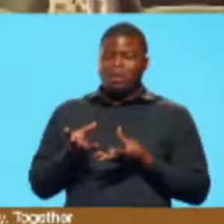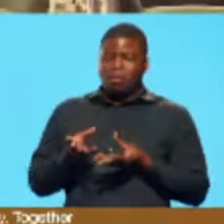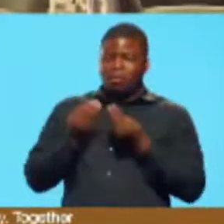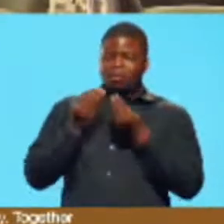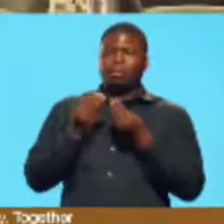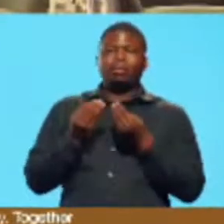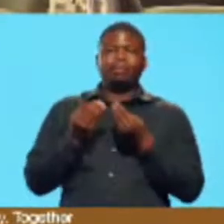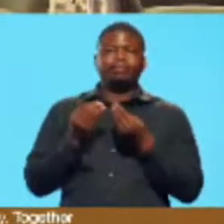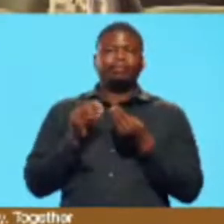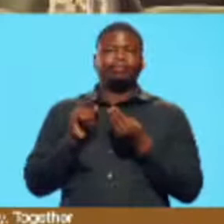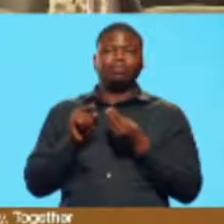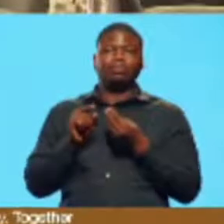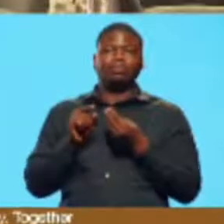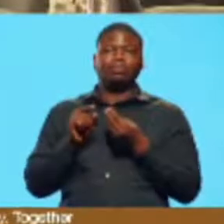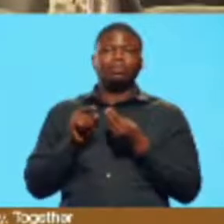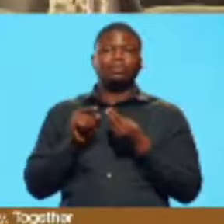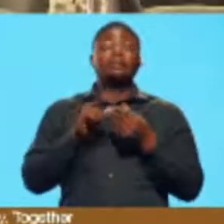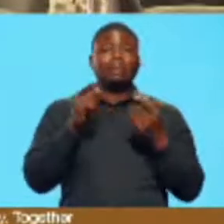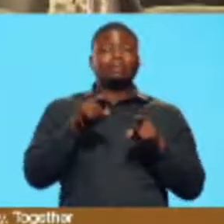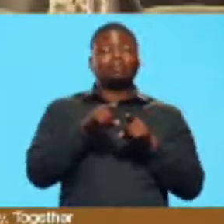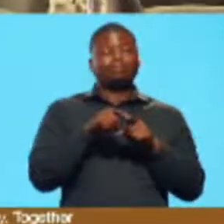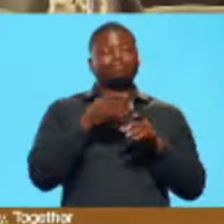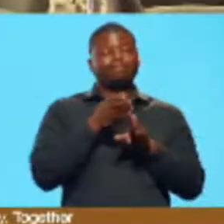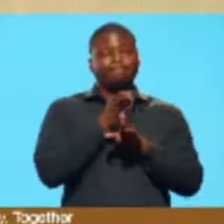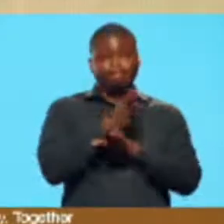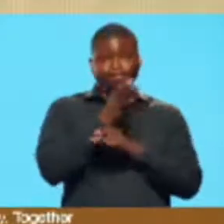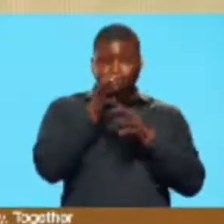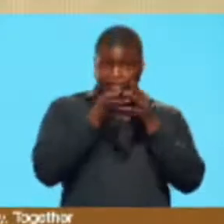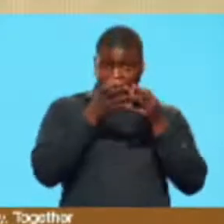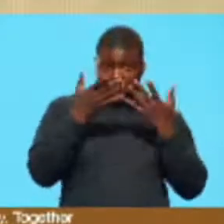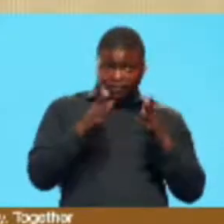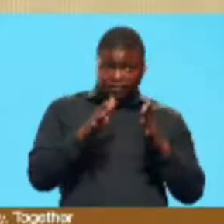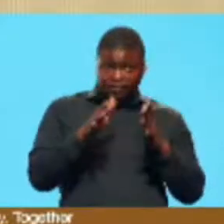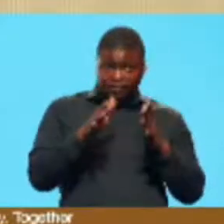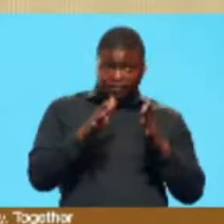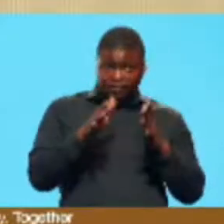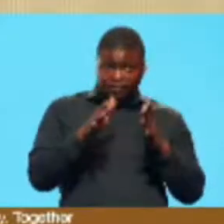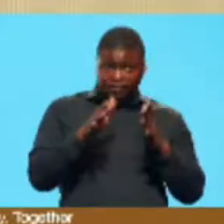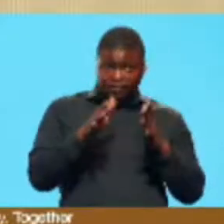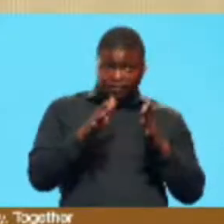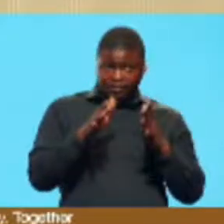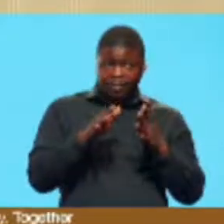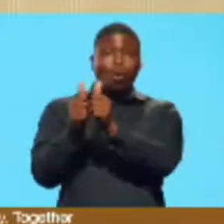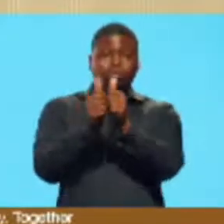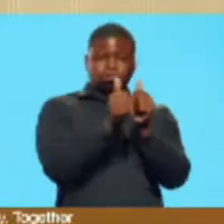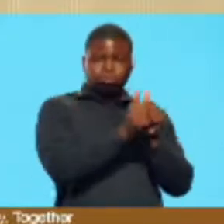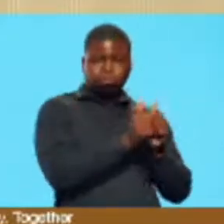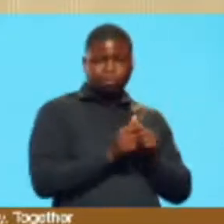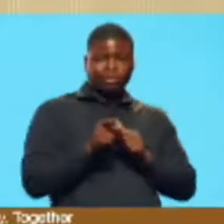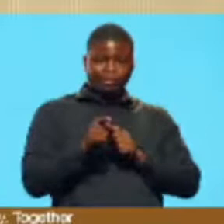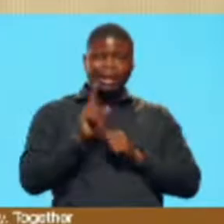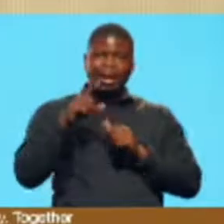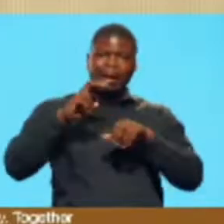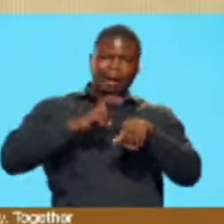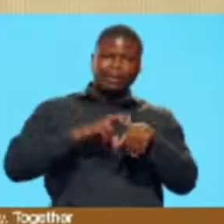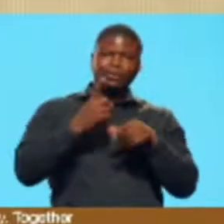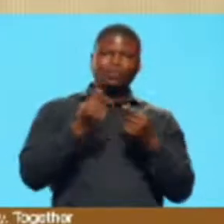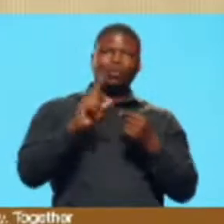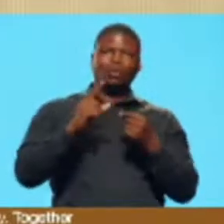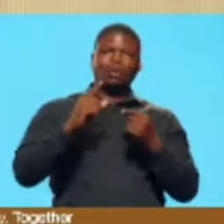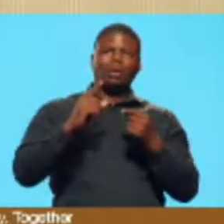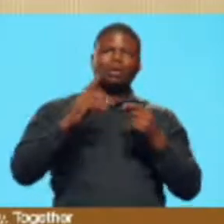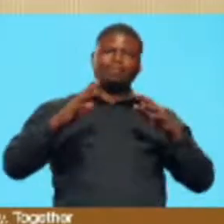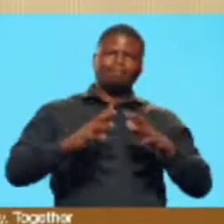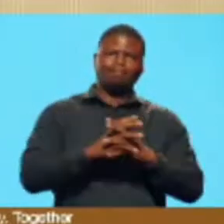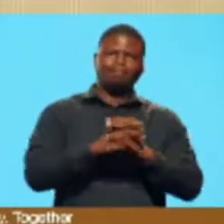we need to work together, as I mentioned before, as all stakeholders need to unite and work together in terms